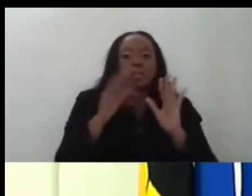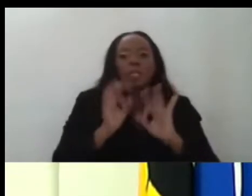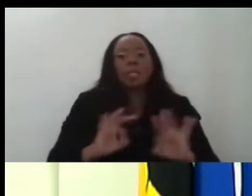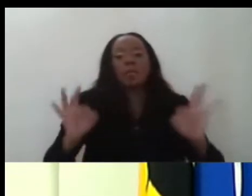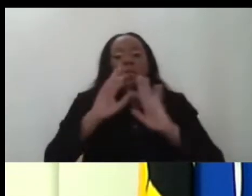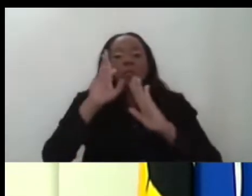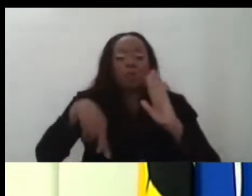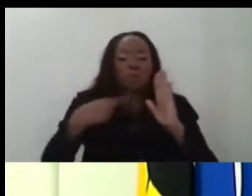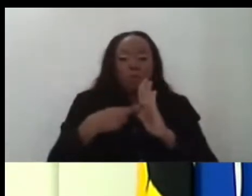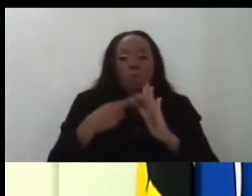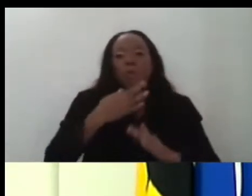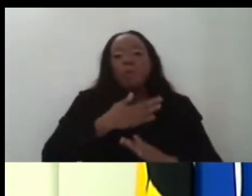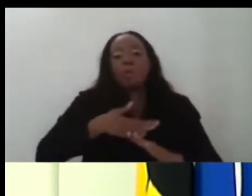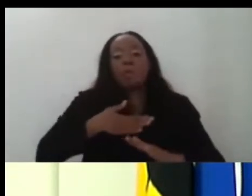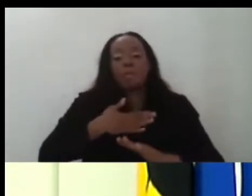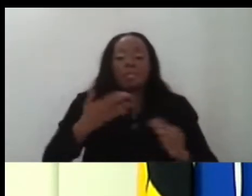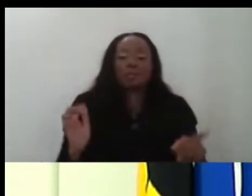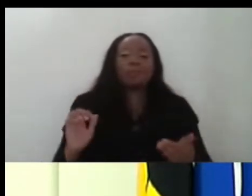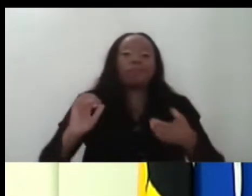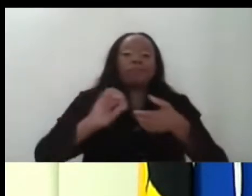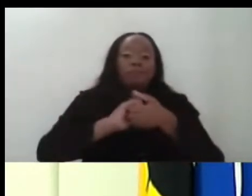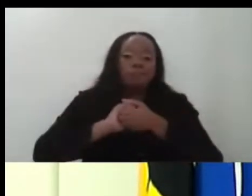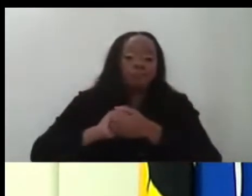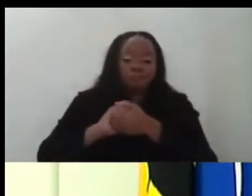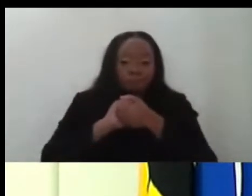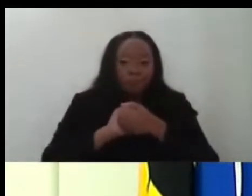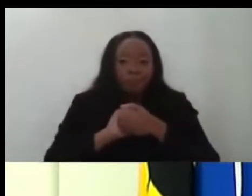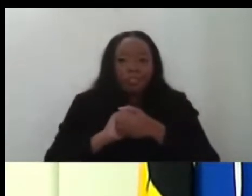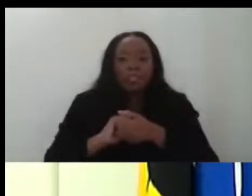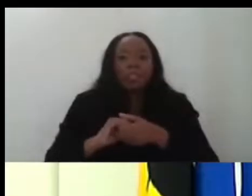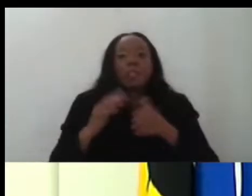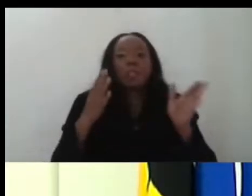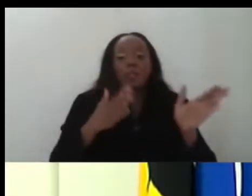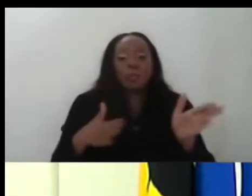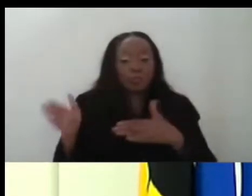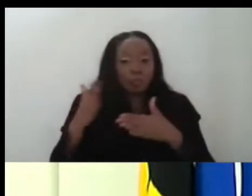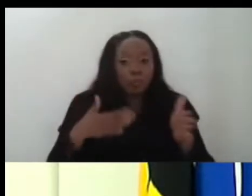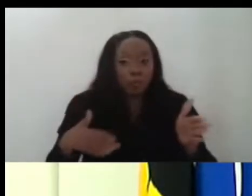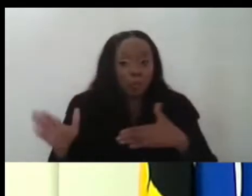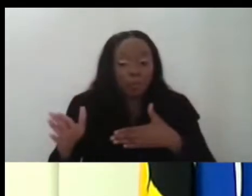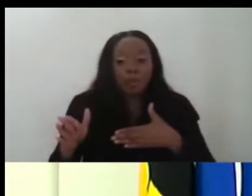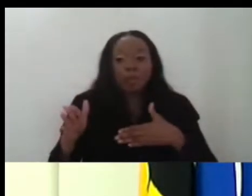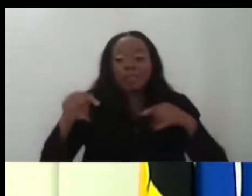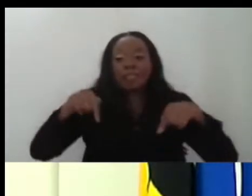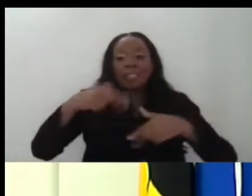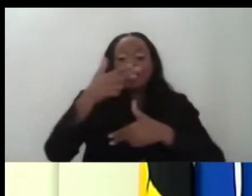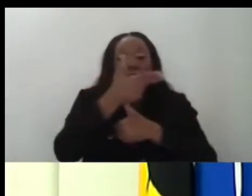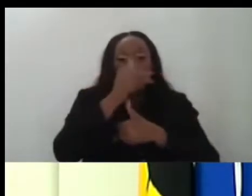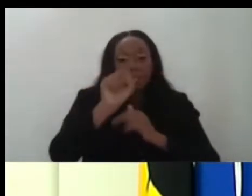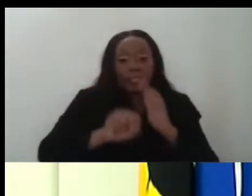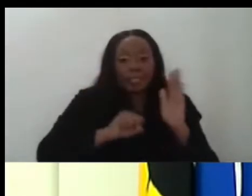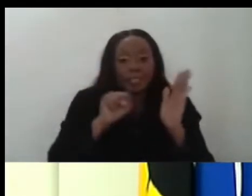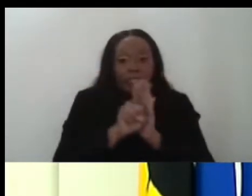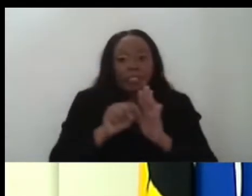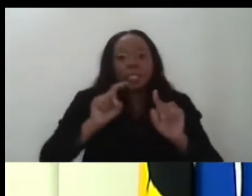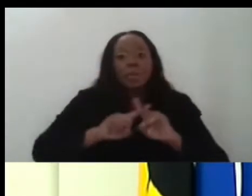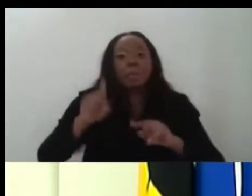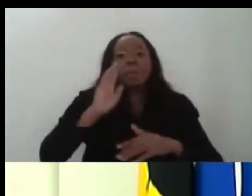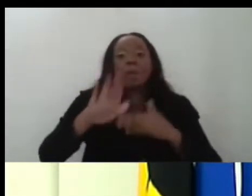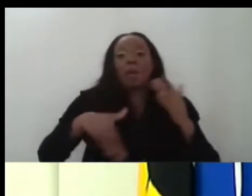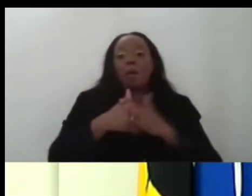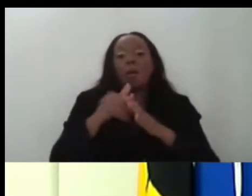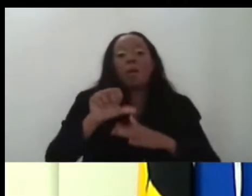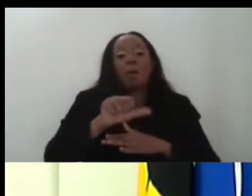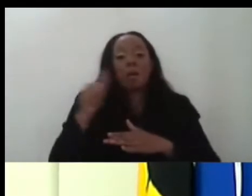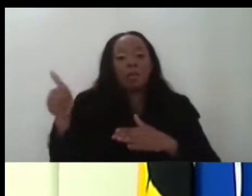join together to make Barbados as resilient as possible in preparing not just for this hurricane season, but also for all other hazards in